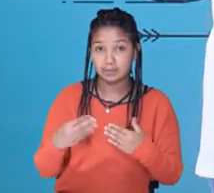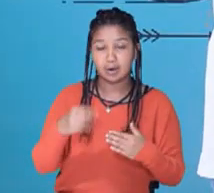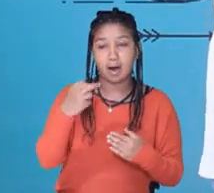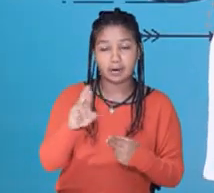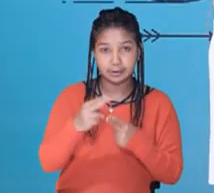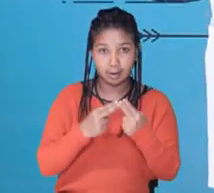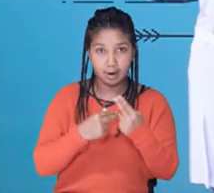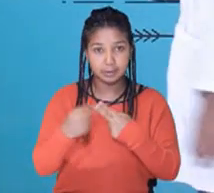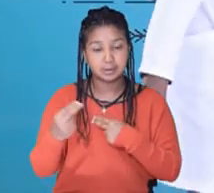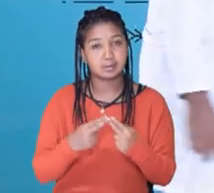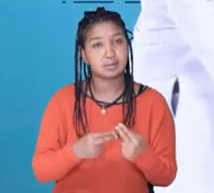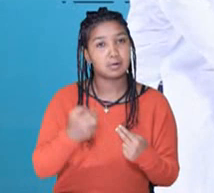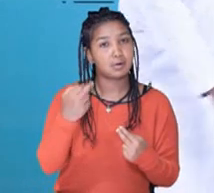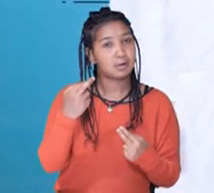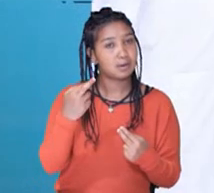as R times